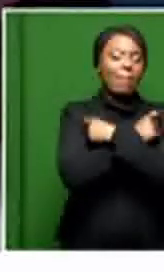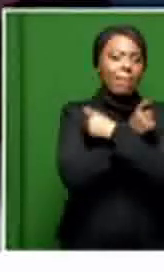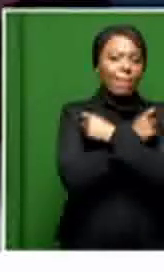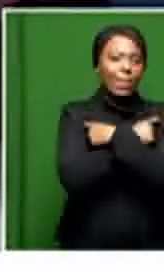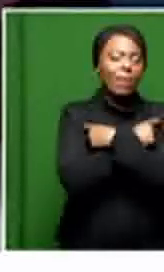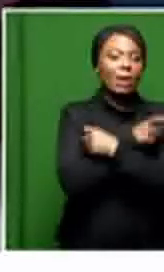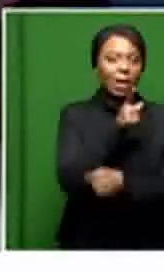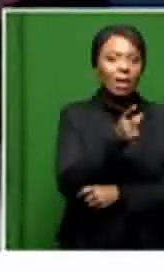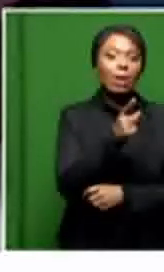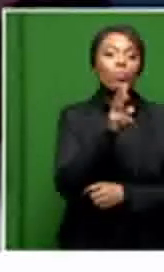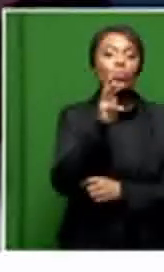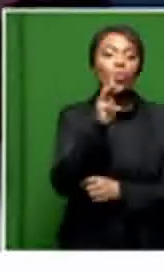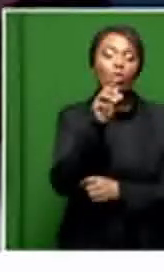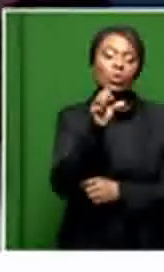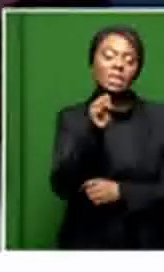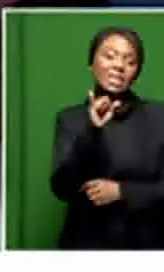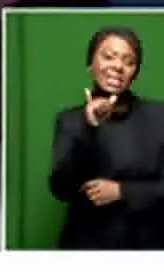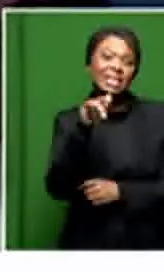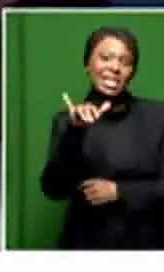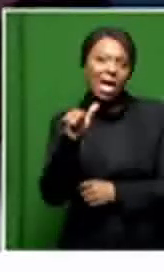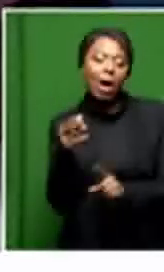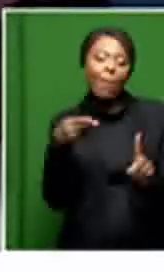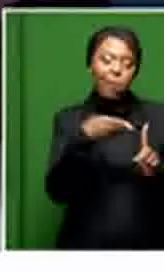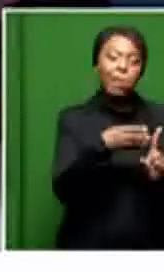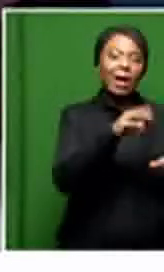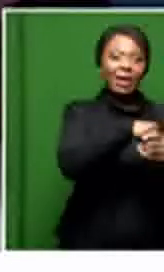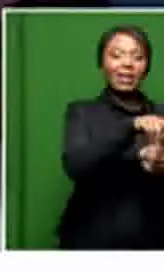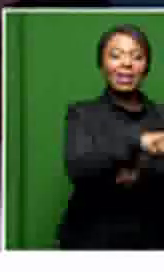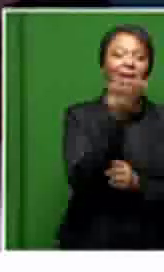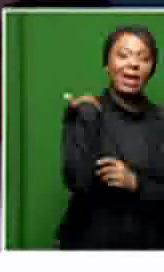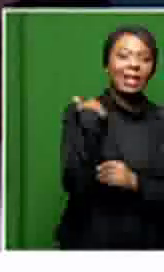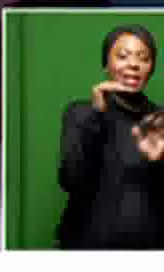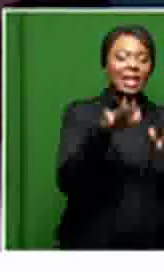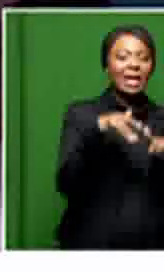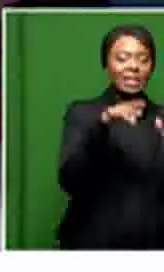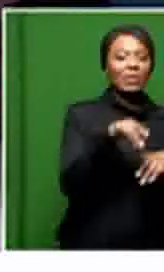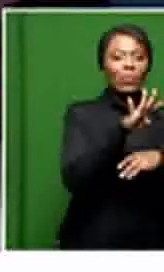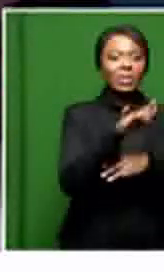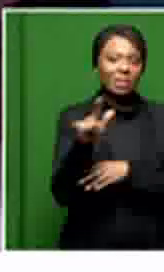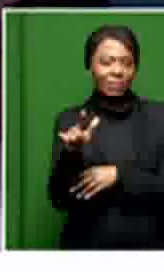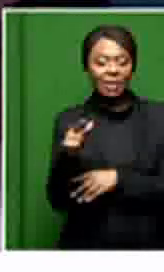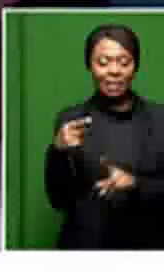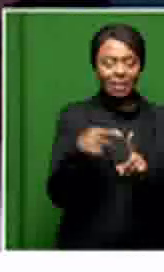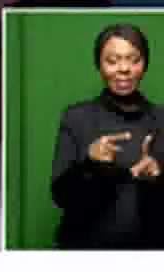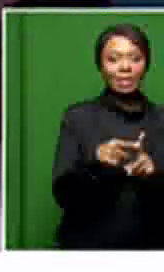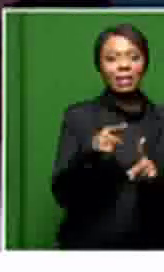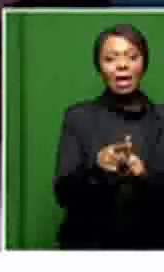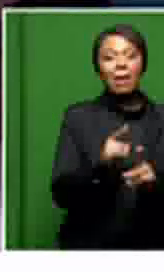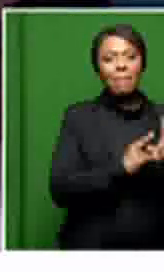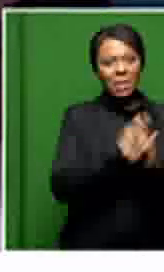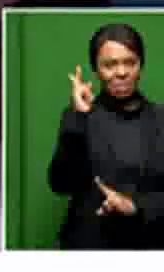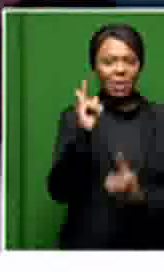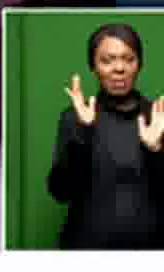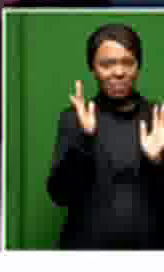you'll see a Kolisi was there in the early 1900s. In 1937, a Kolisi kicked a penalty for Eastern Province against the